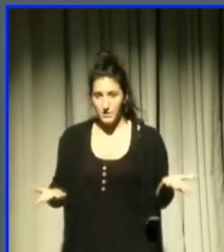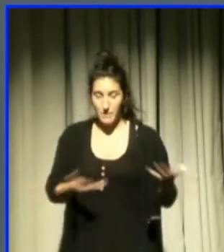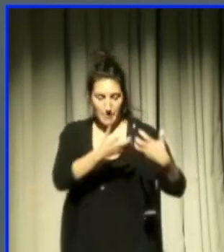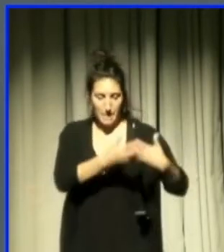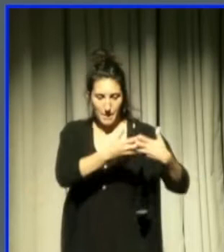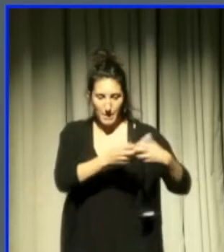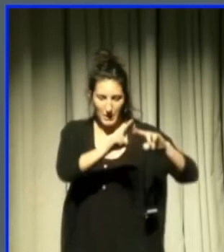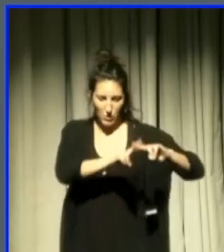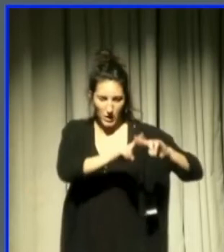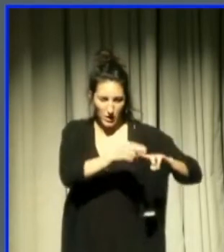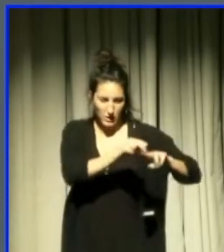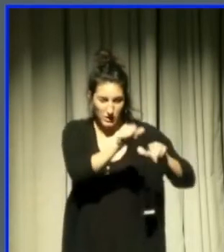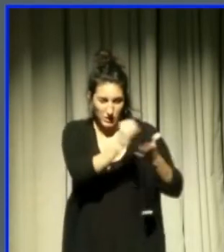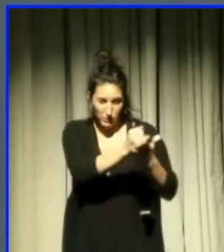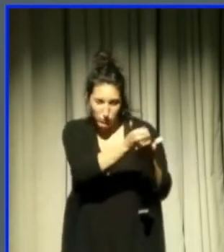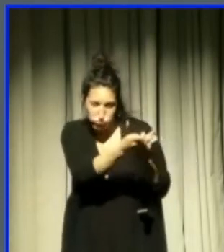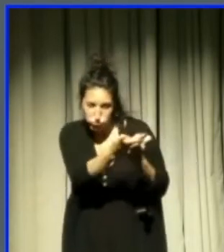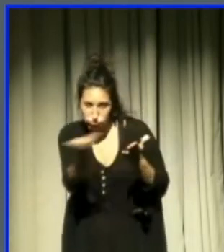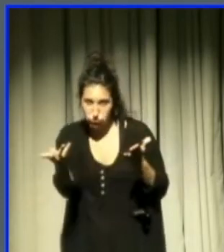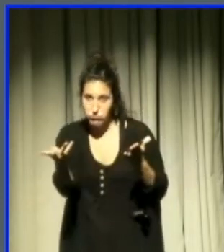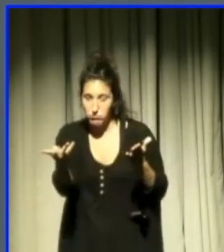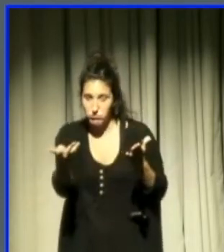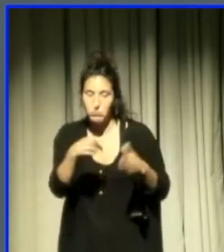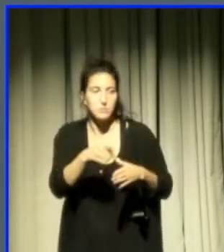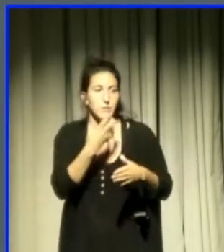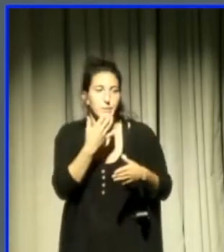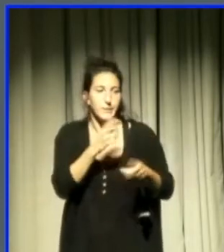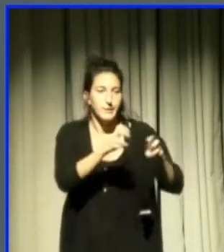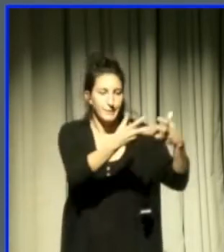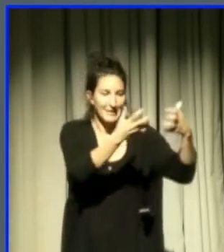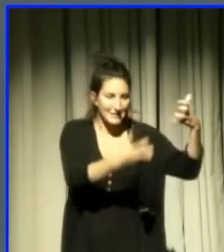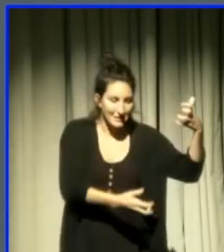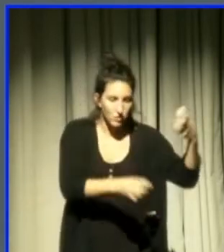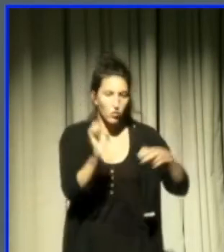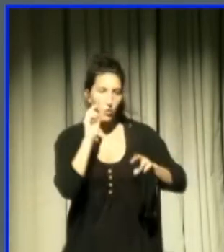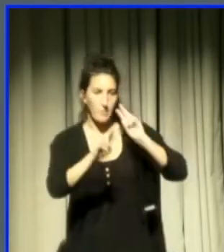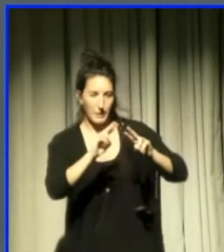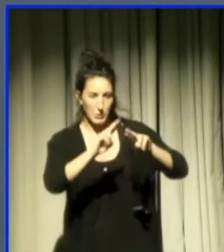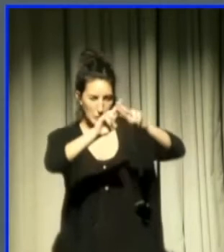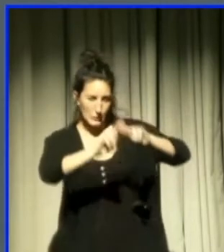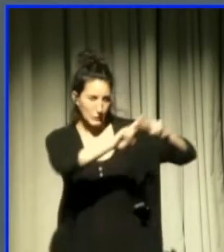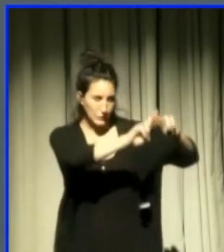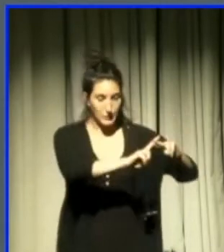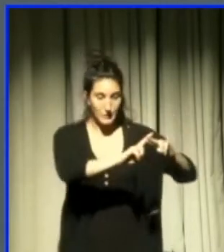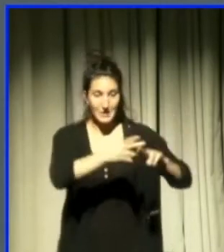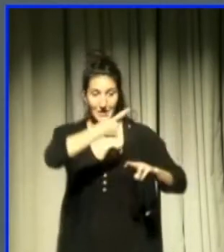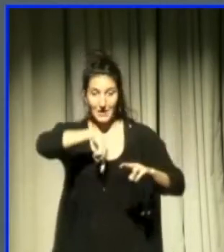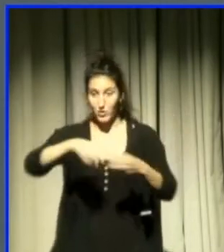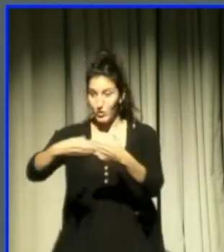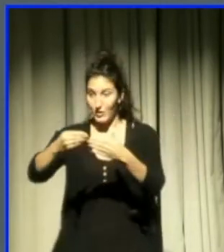be it textual or visual. And what we provide then to our clients, we work mainly with global